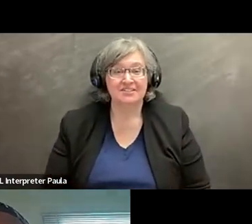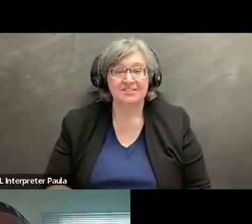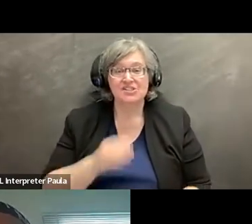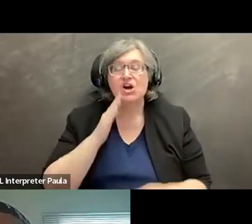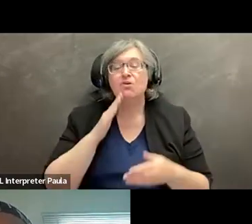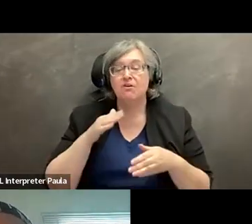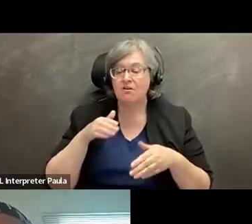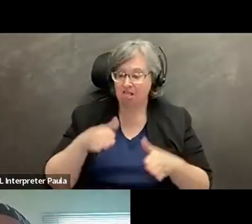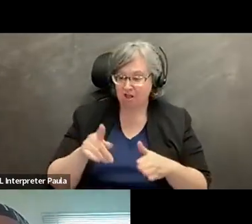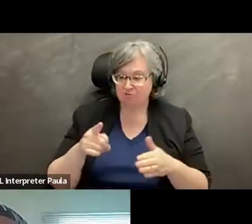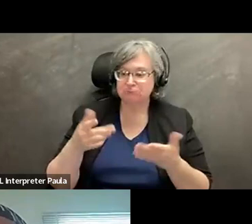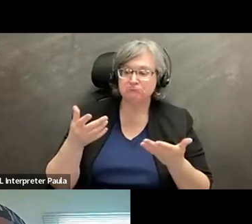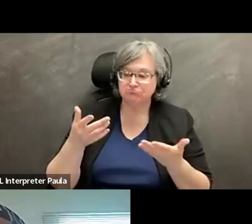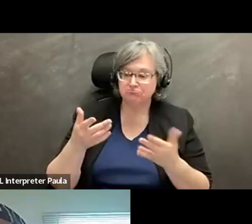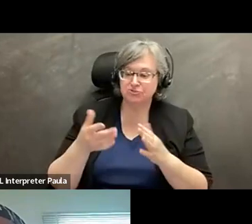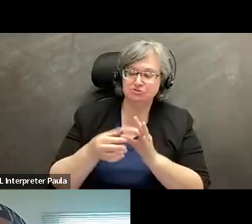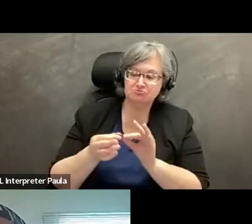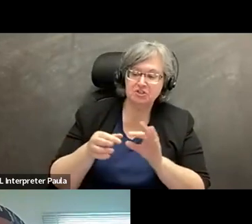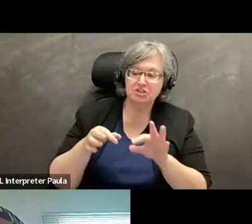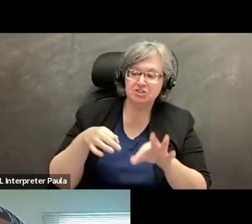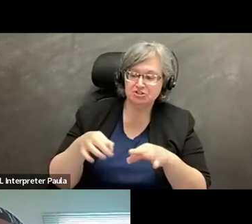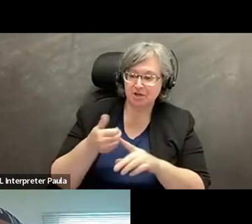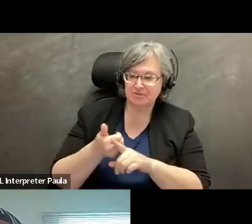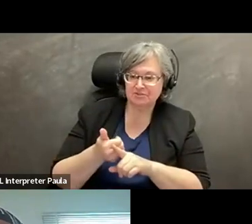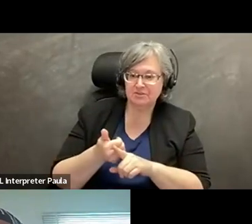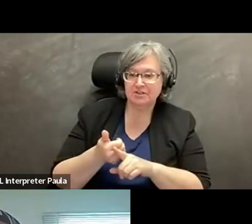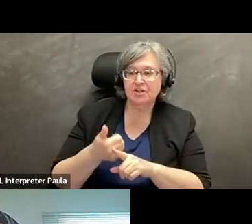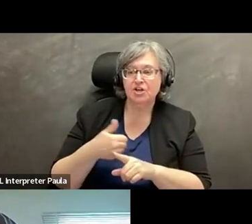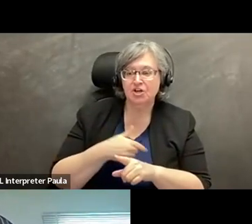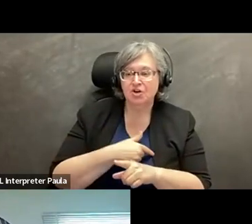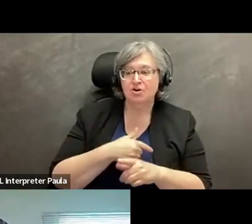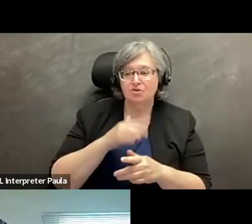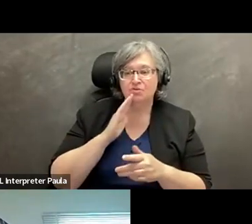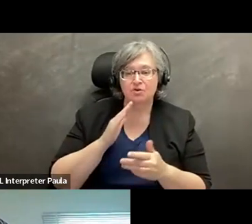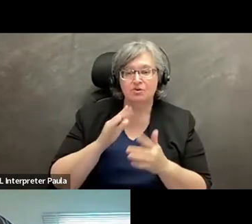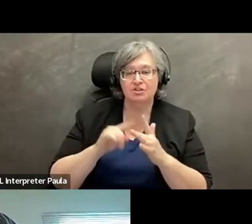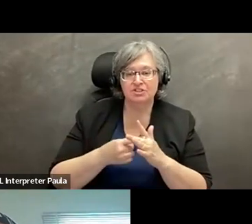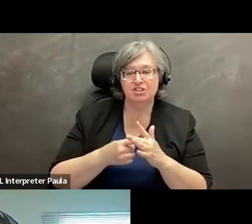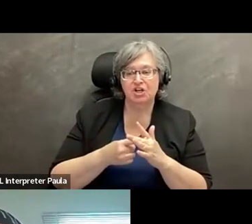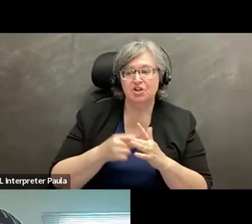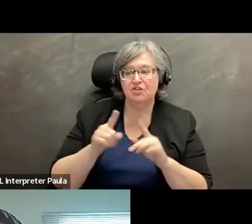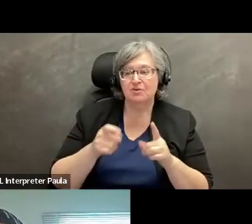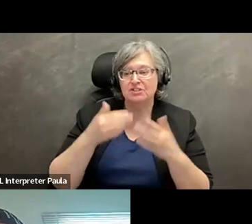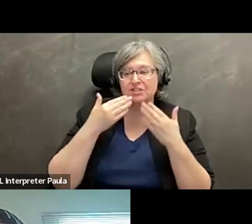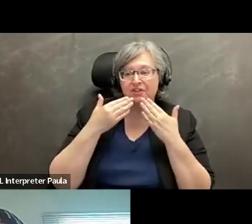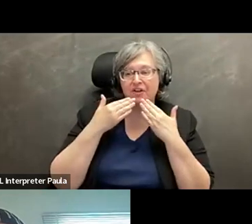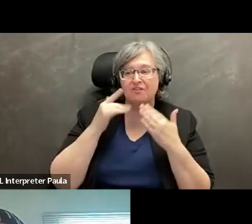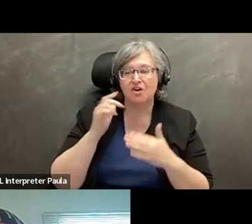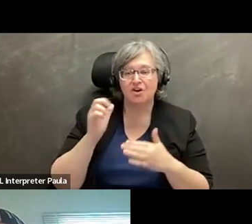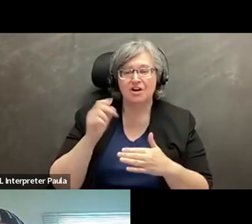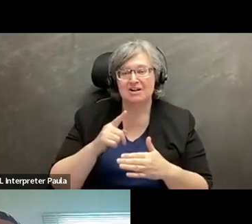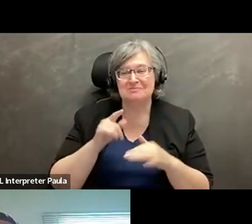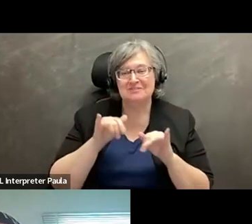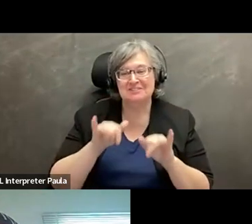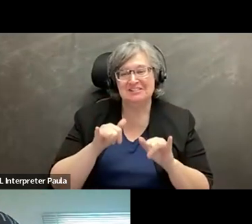the opportunity for your description and as we move into the question for you. So thank you for coming back and being